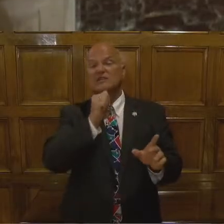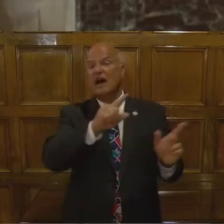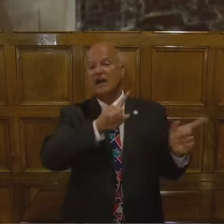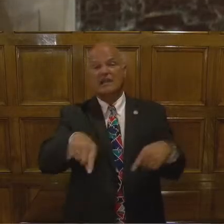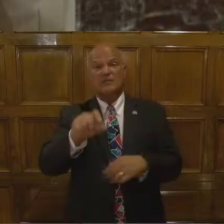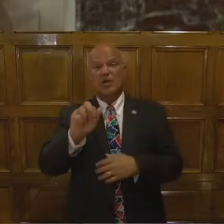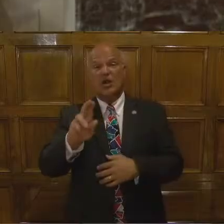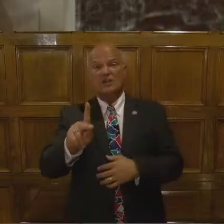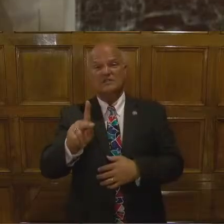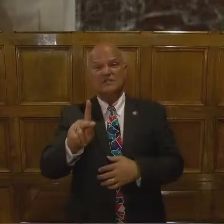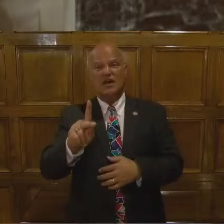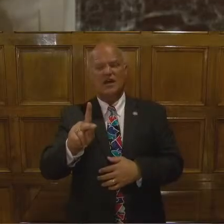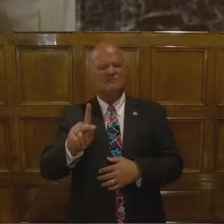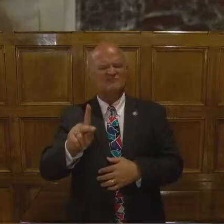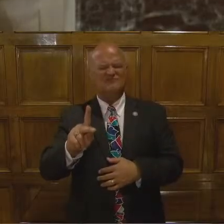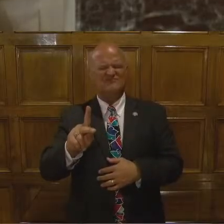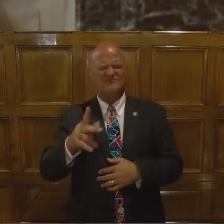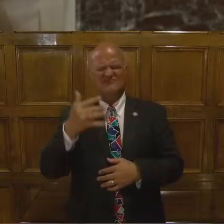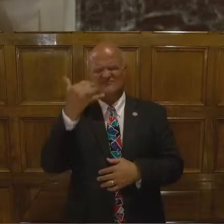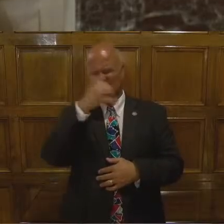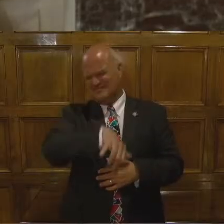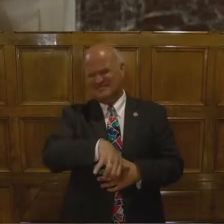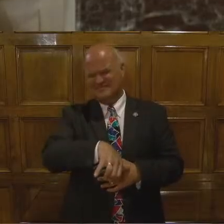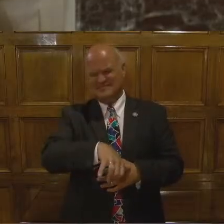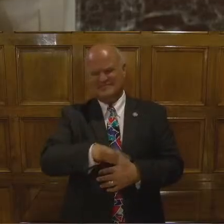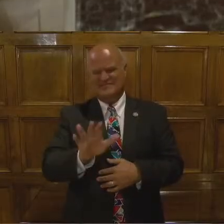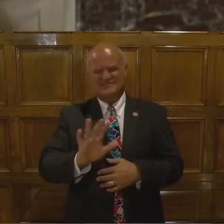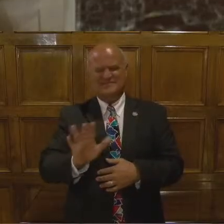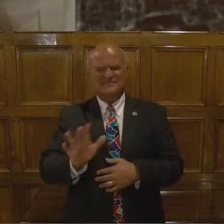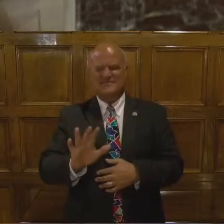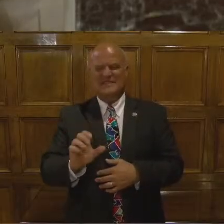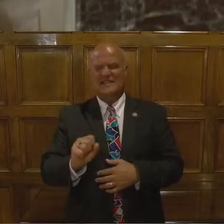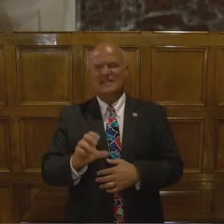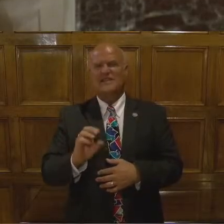Arkansas is not a significant factor, and